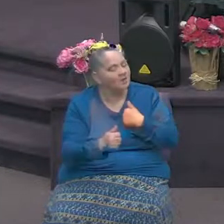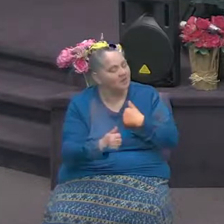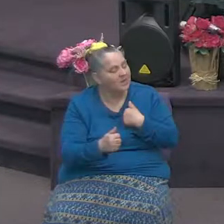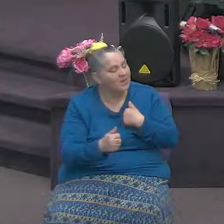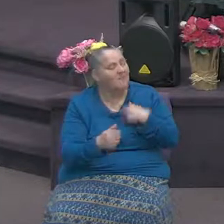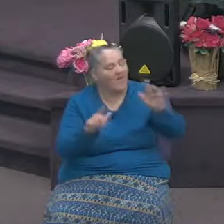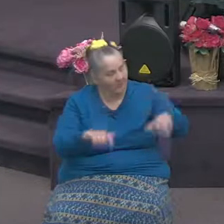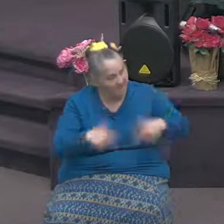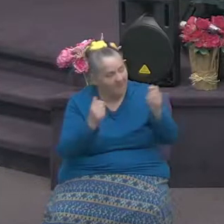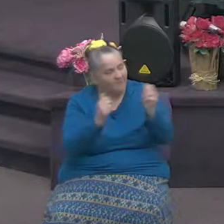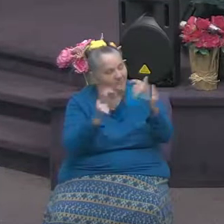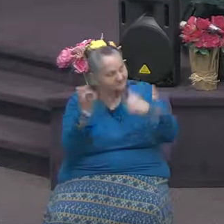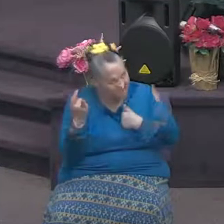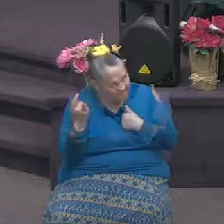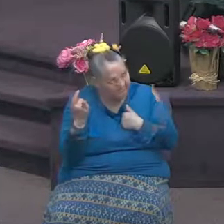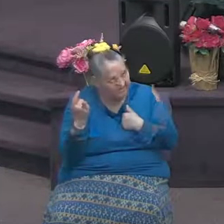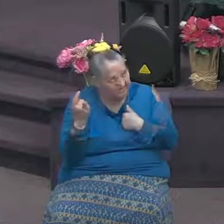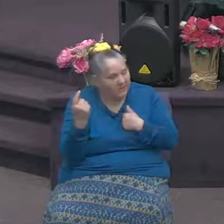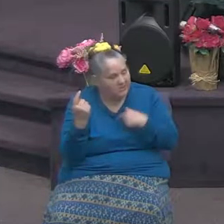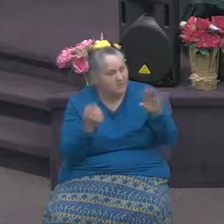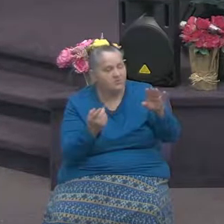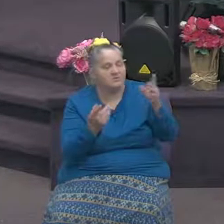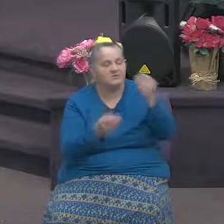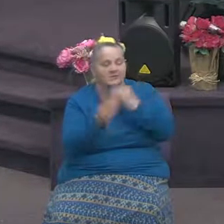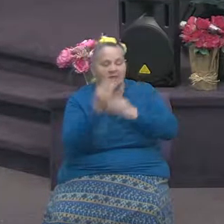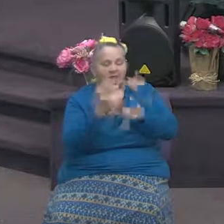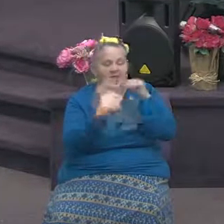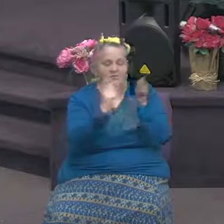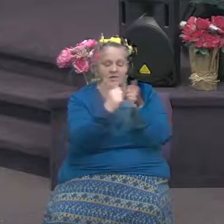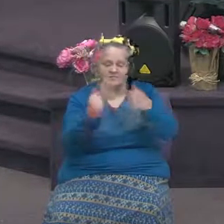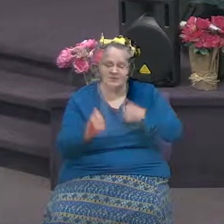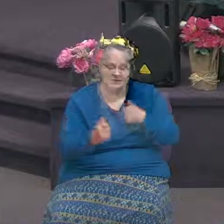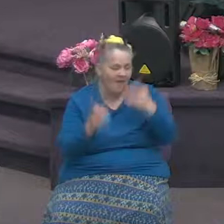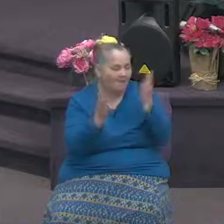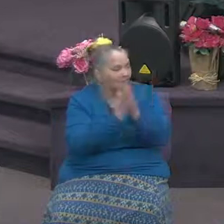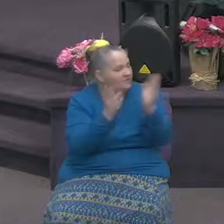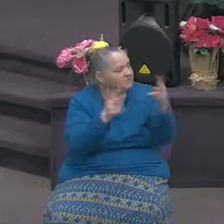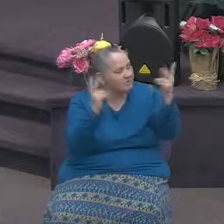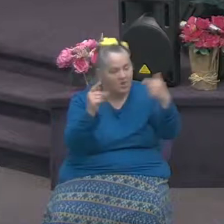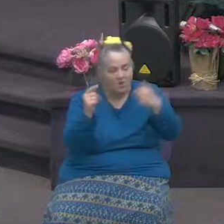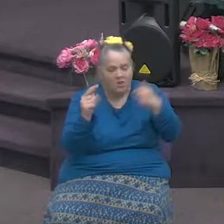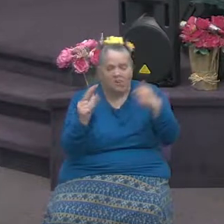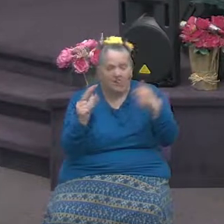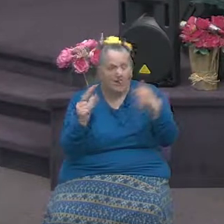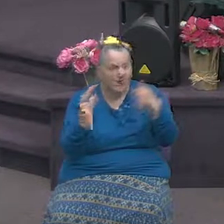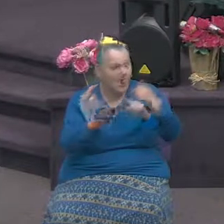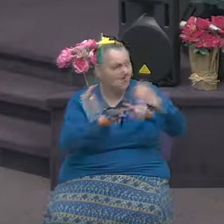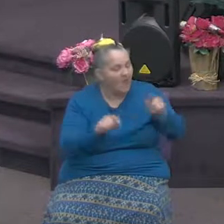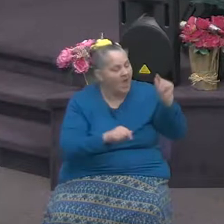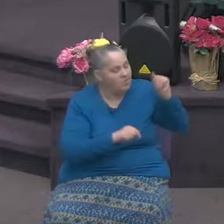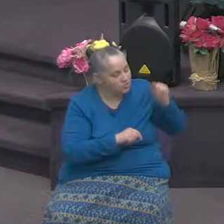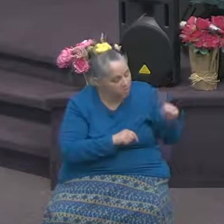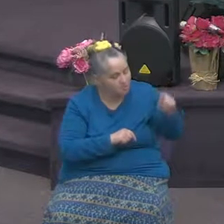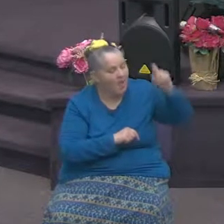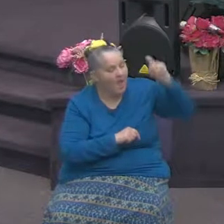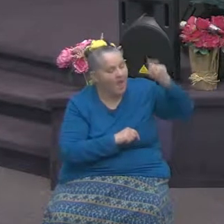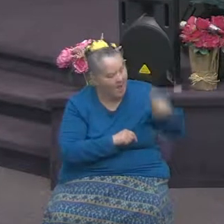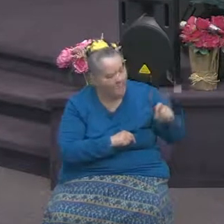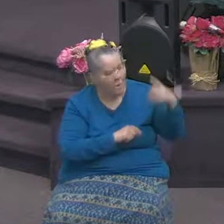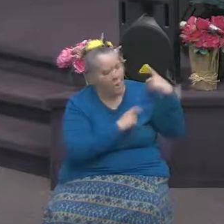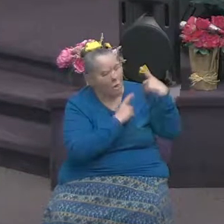that you may live with me, that you can dine with me, that you can have victory with me. But you must.